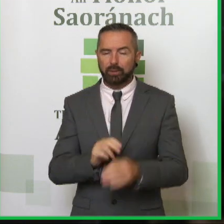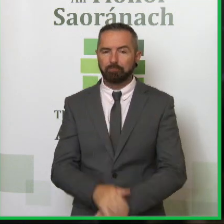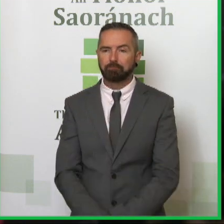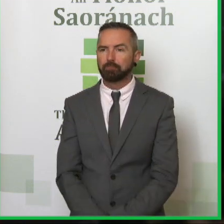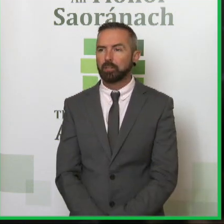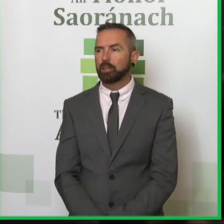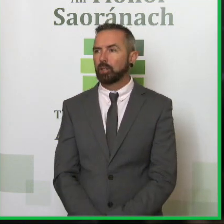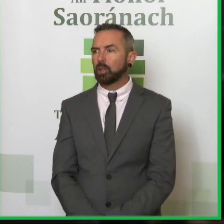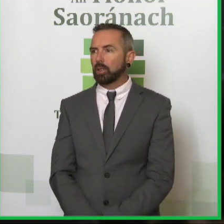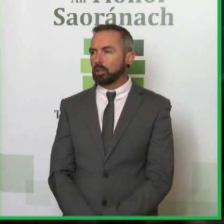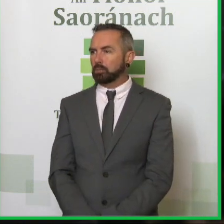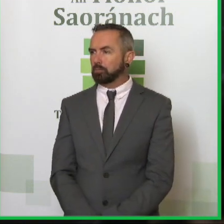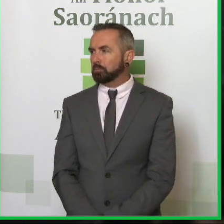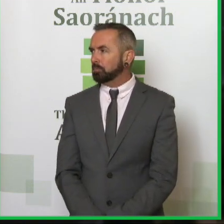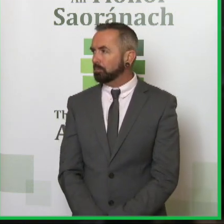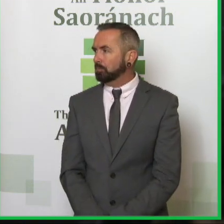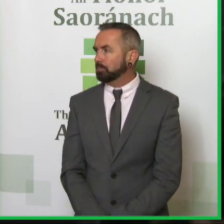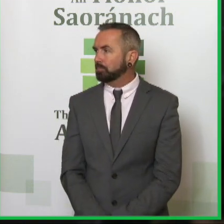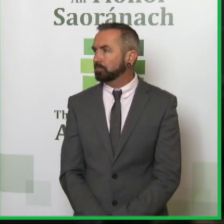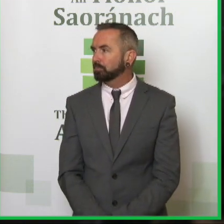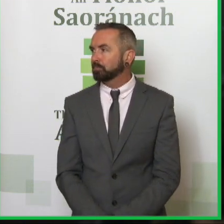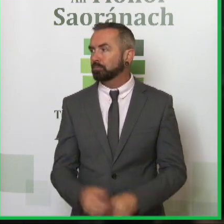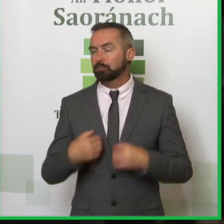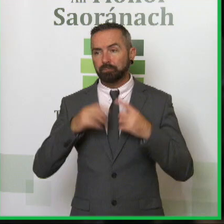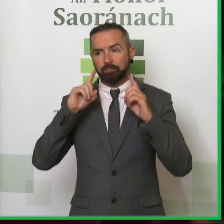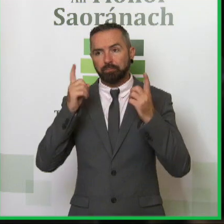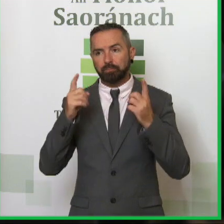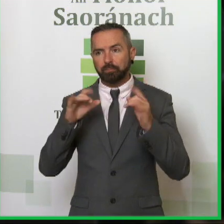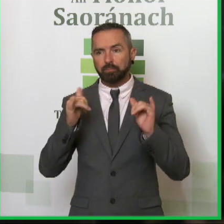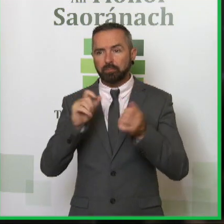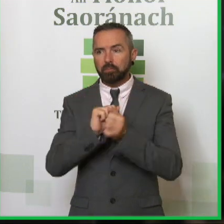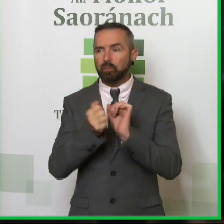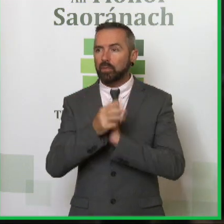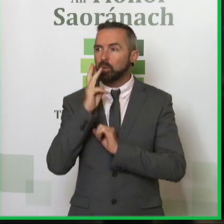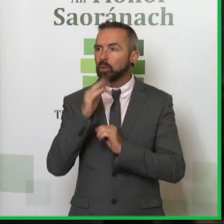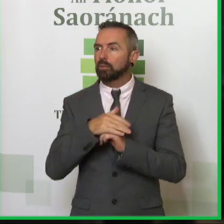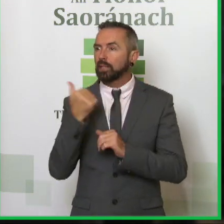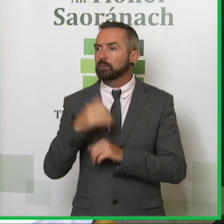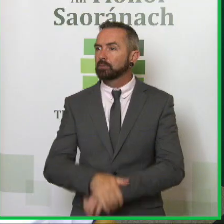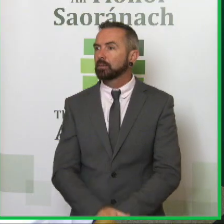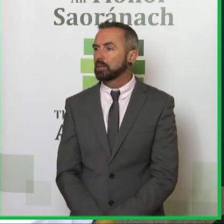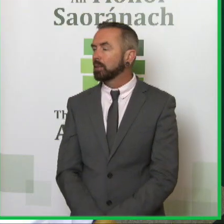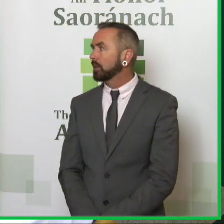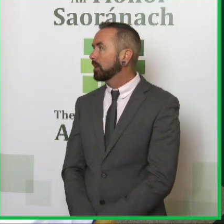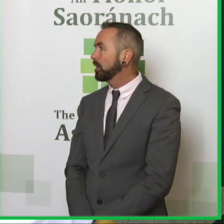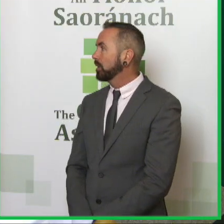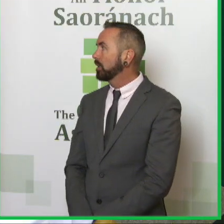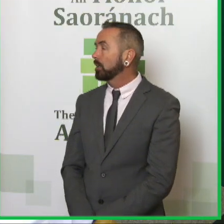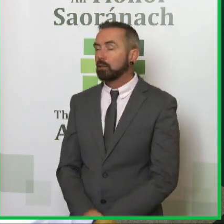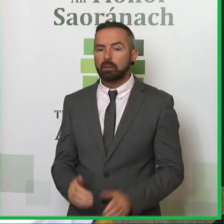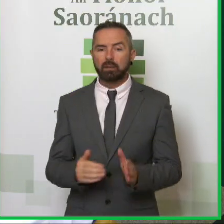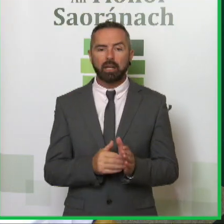changed. So I don't know, maybe you can look at rewording that. Well, I've just suggested here, Kerry, to